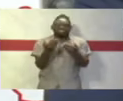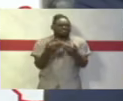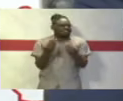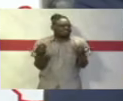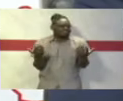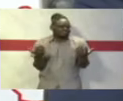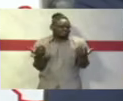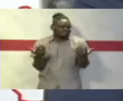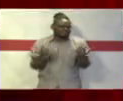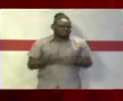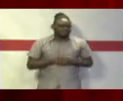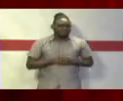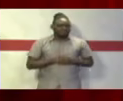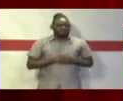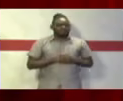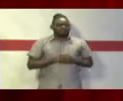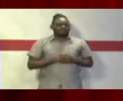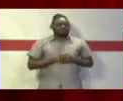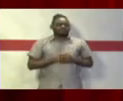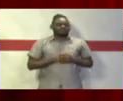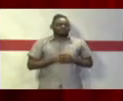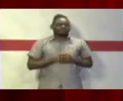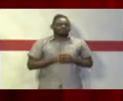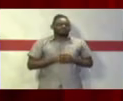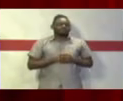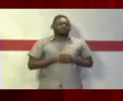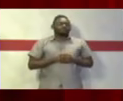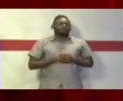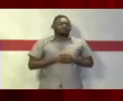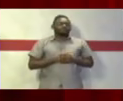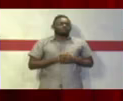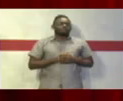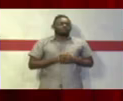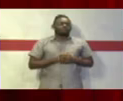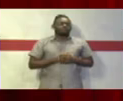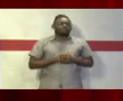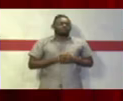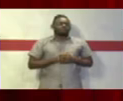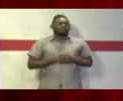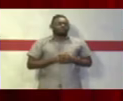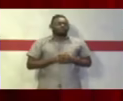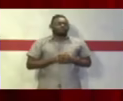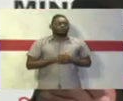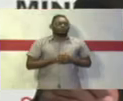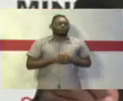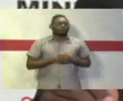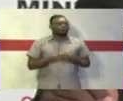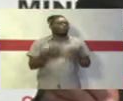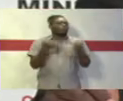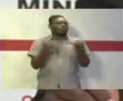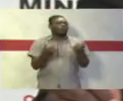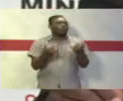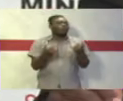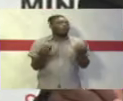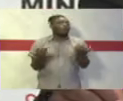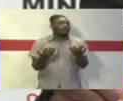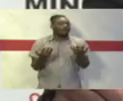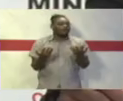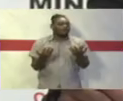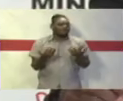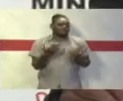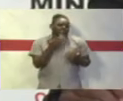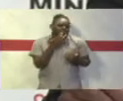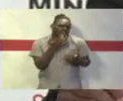to you. Thank you very much, CEO. We now move to one of my favorite segments. That is